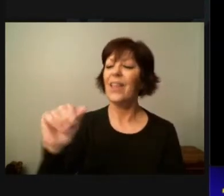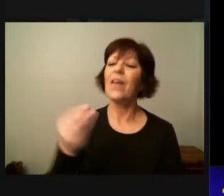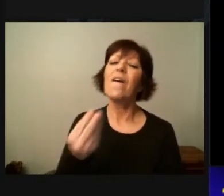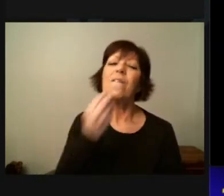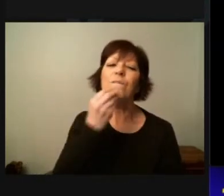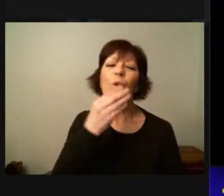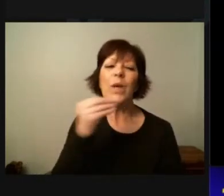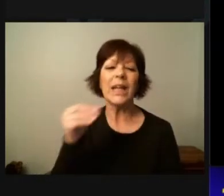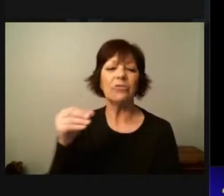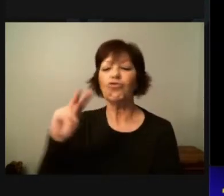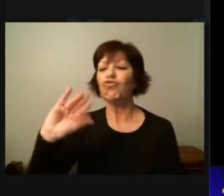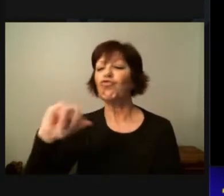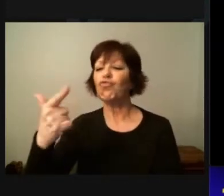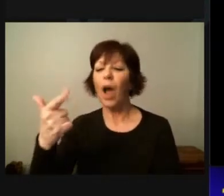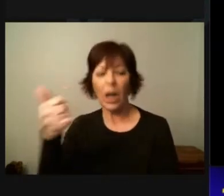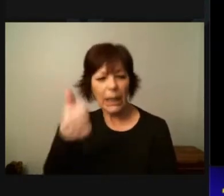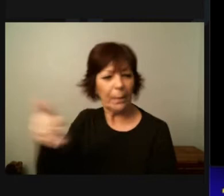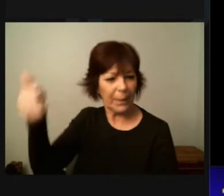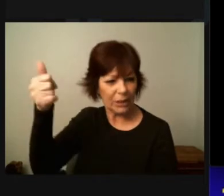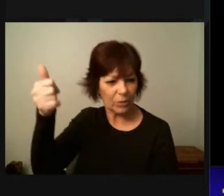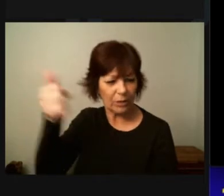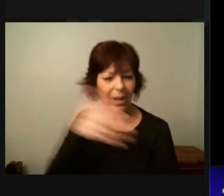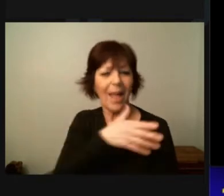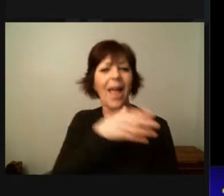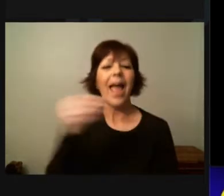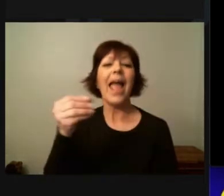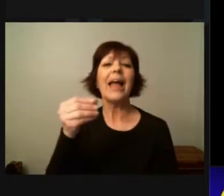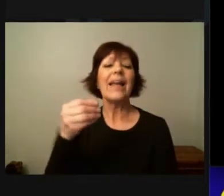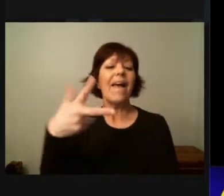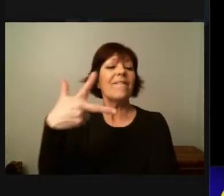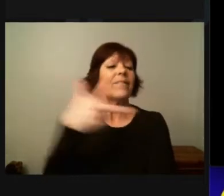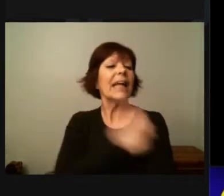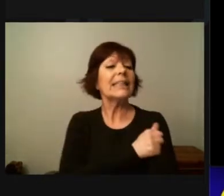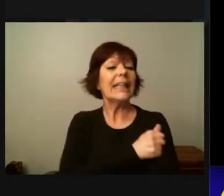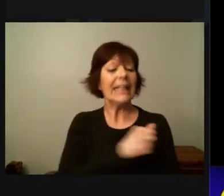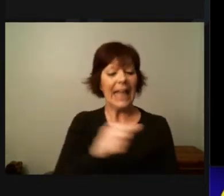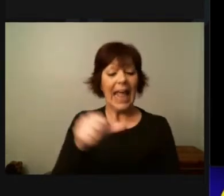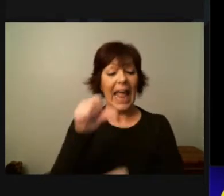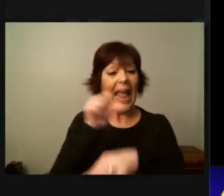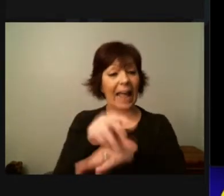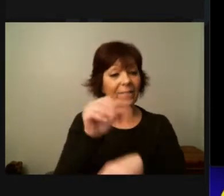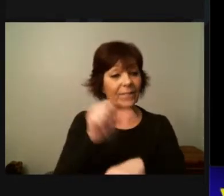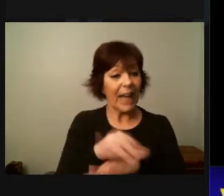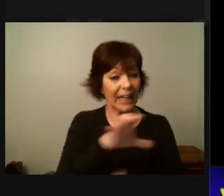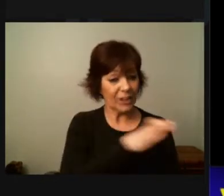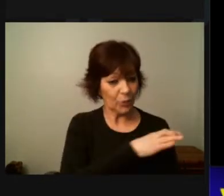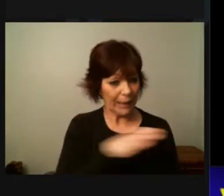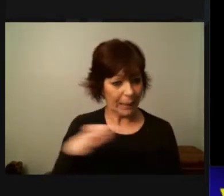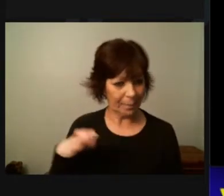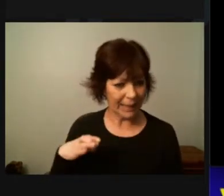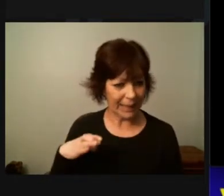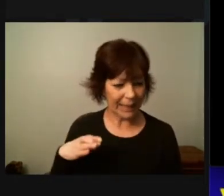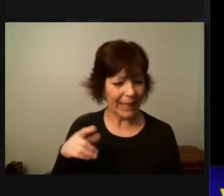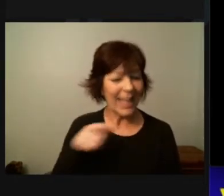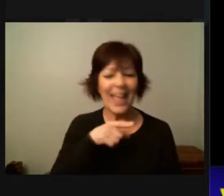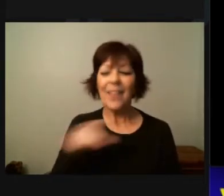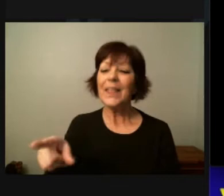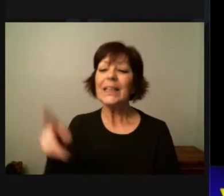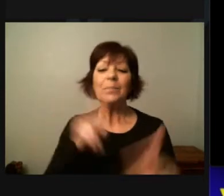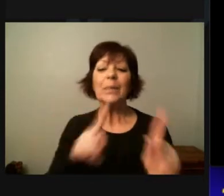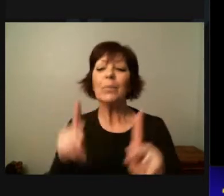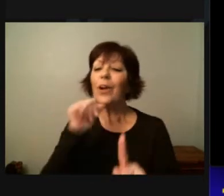Drug Administration Independent Vaccine Advisory Committee. These are not people that get paid by the Food and